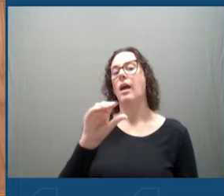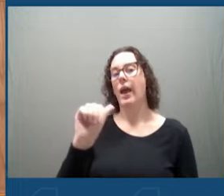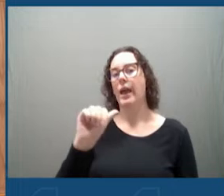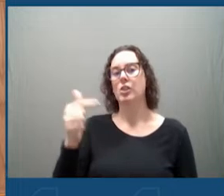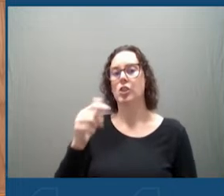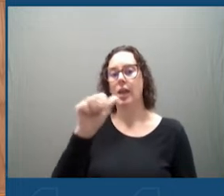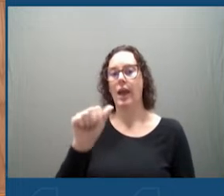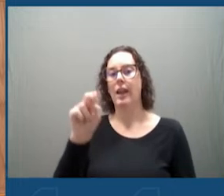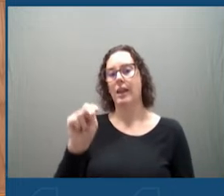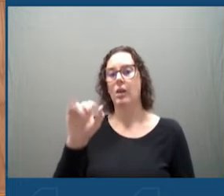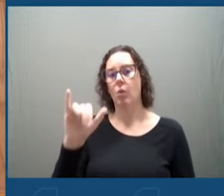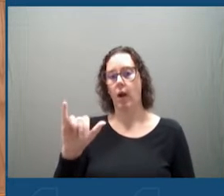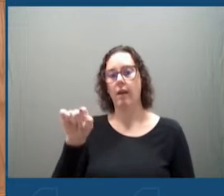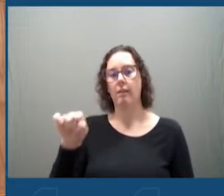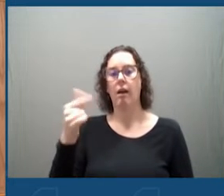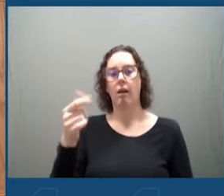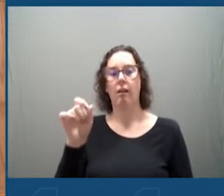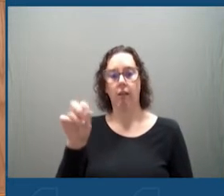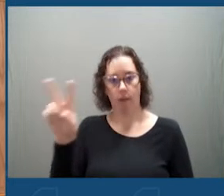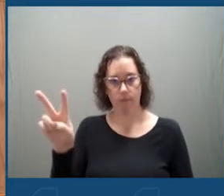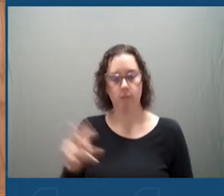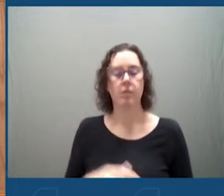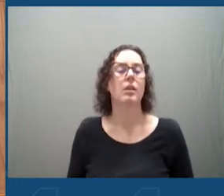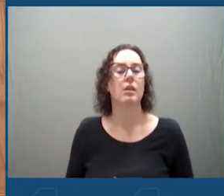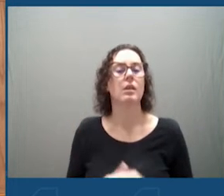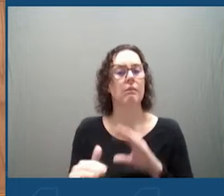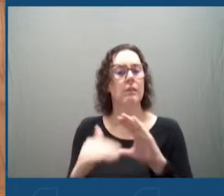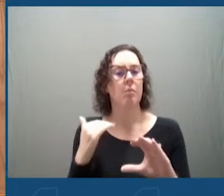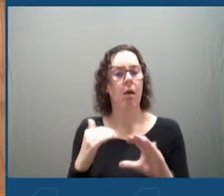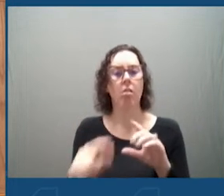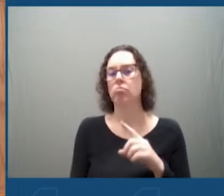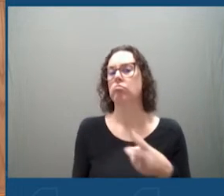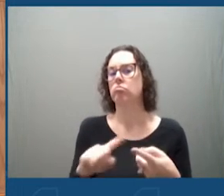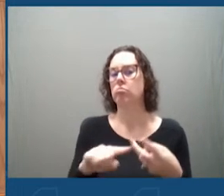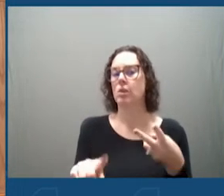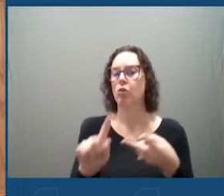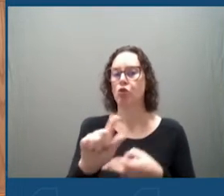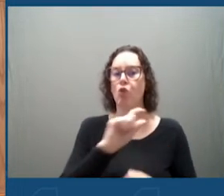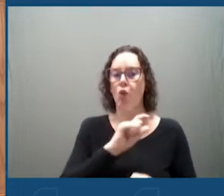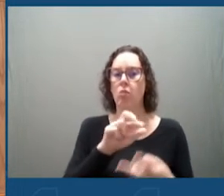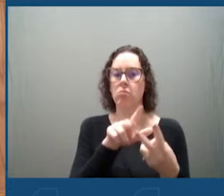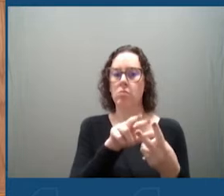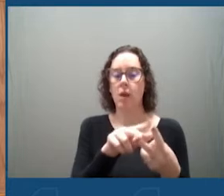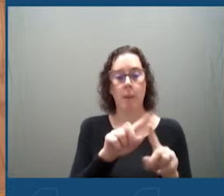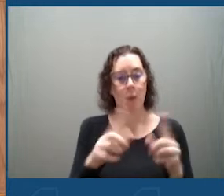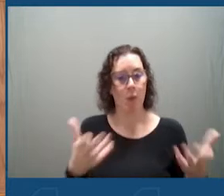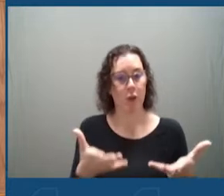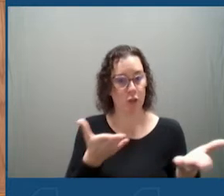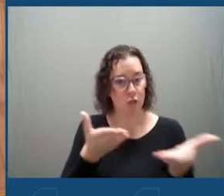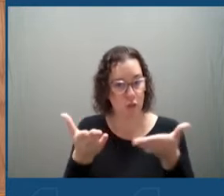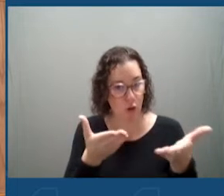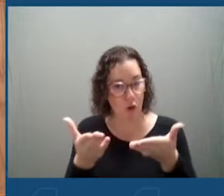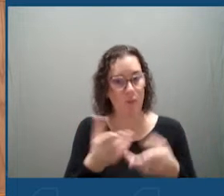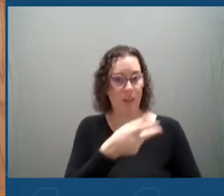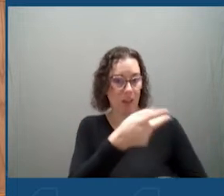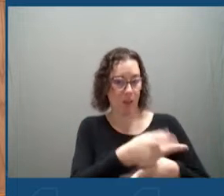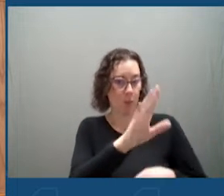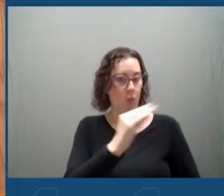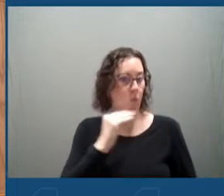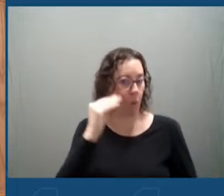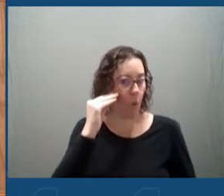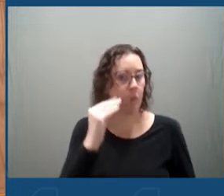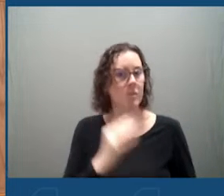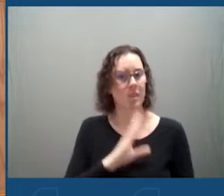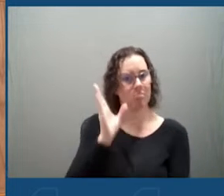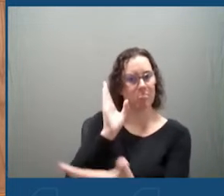deedtheft@ag.ny.gov. We are here to serve you, we are here to keep you in your homes, and we're here to prosecute perpetrators.